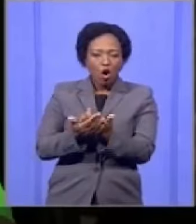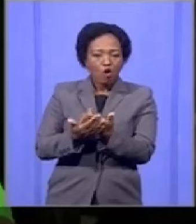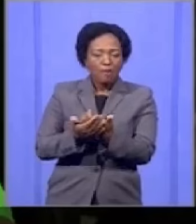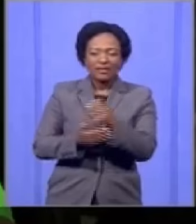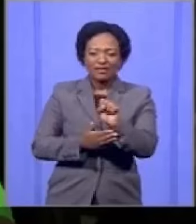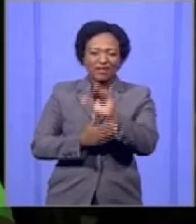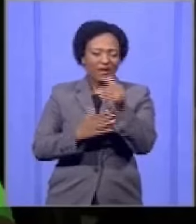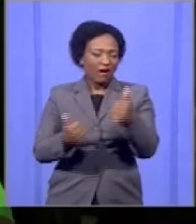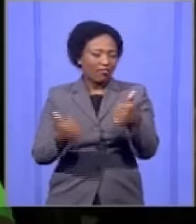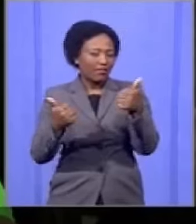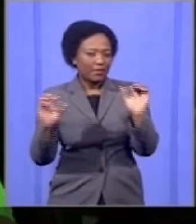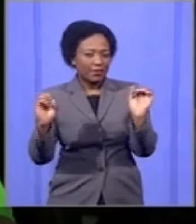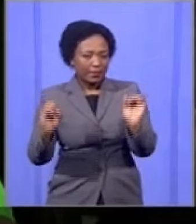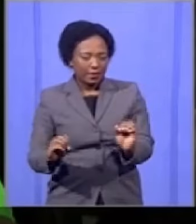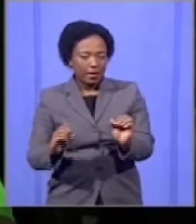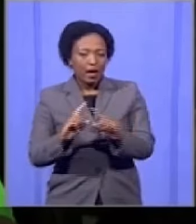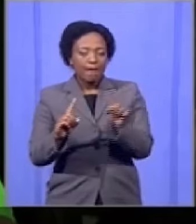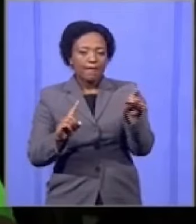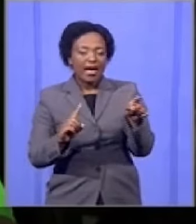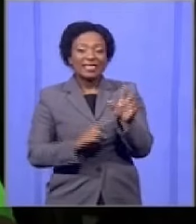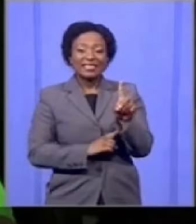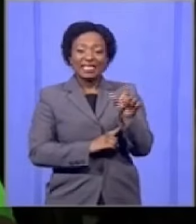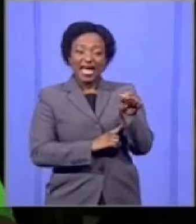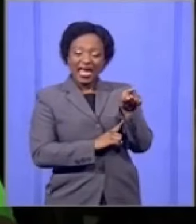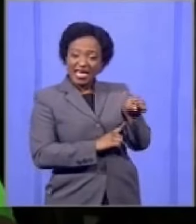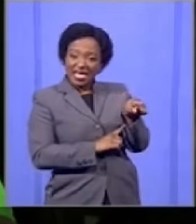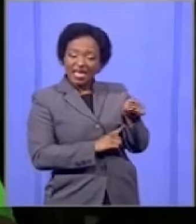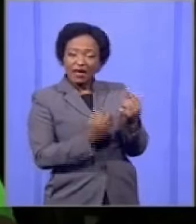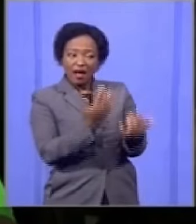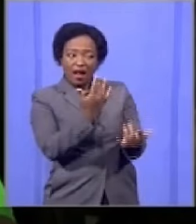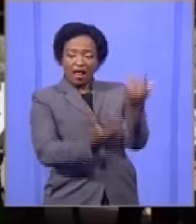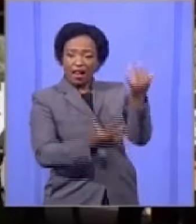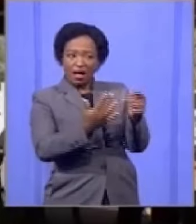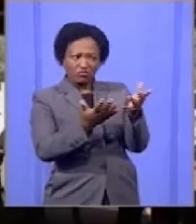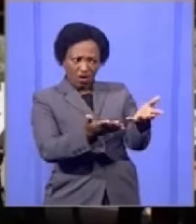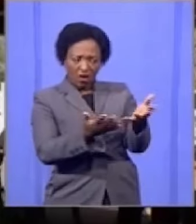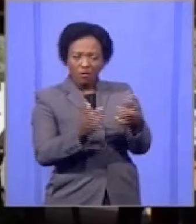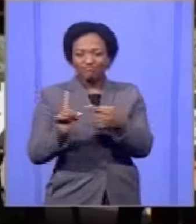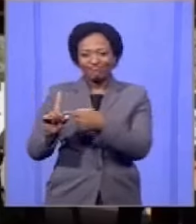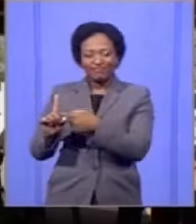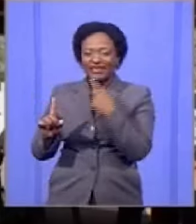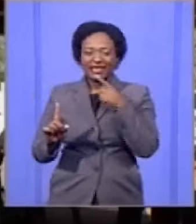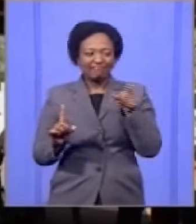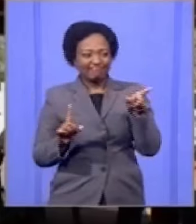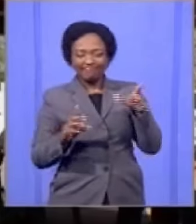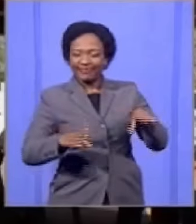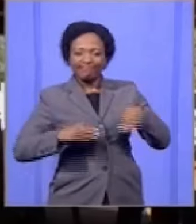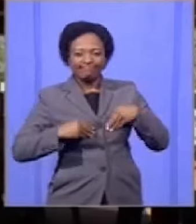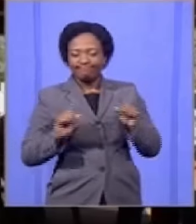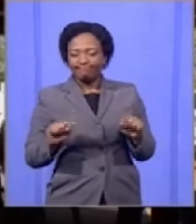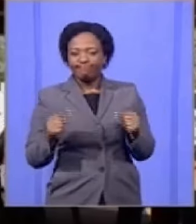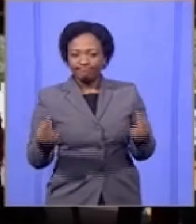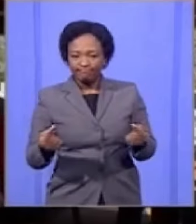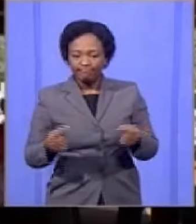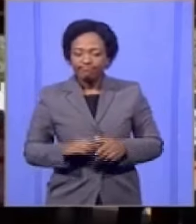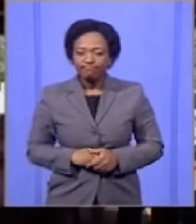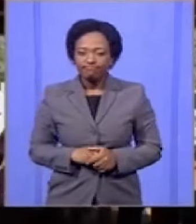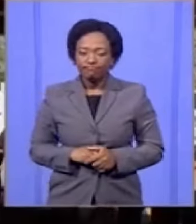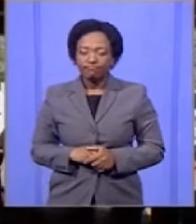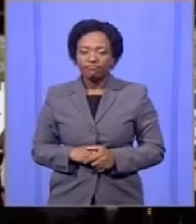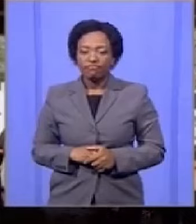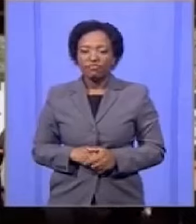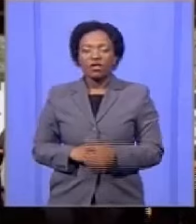o re sephetho sa DA sa go laetša go fišwa ga folaga ga se amogelege. Coming to the issue of banning of the